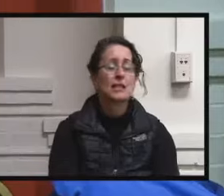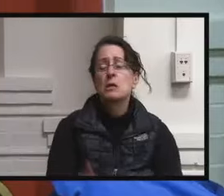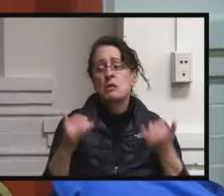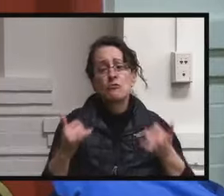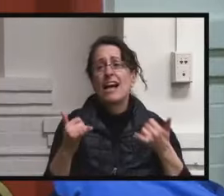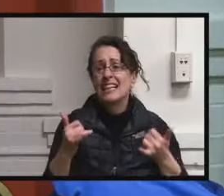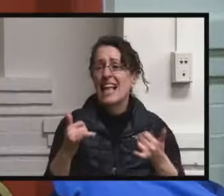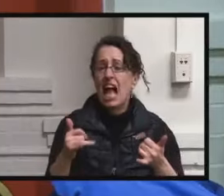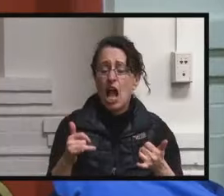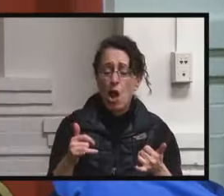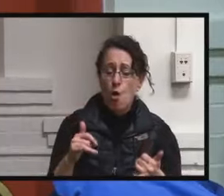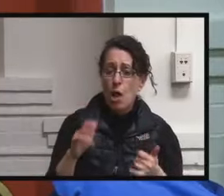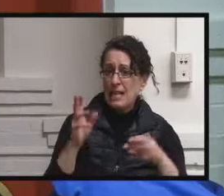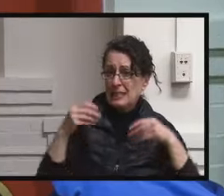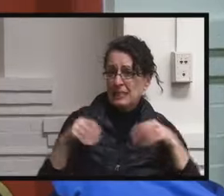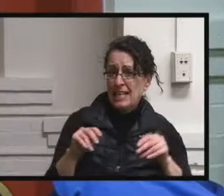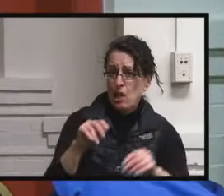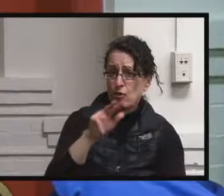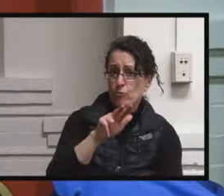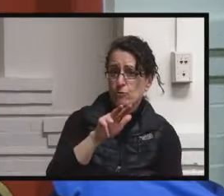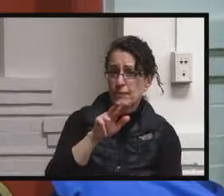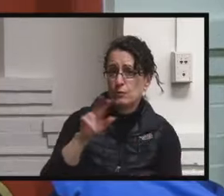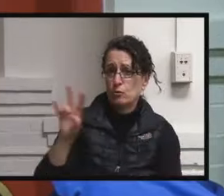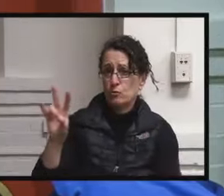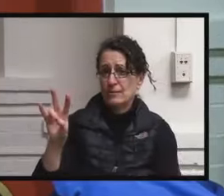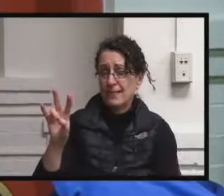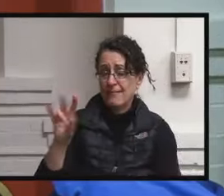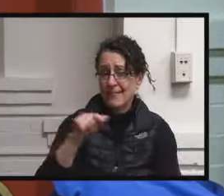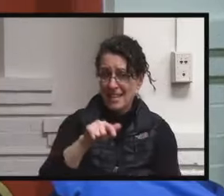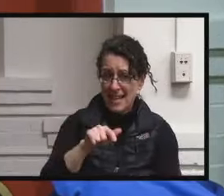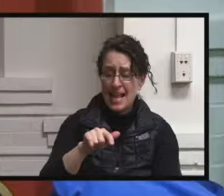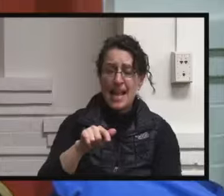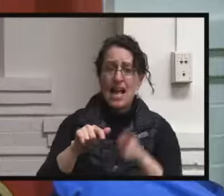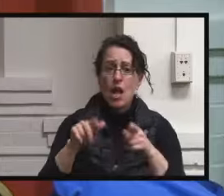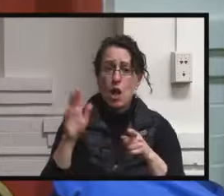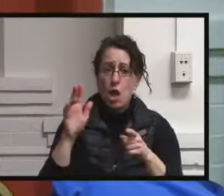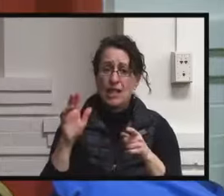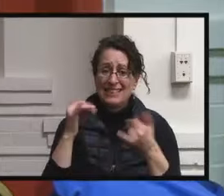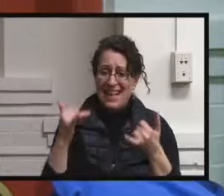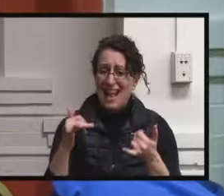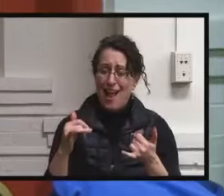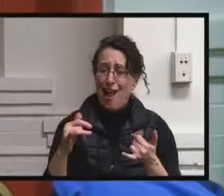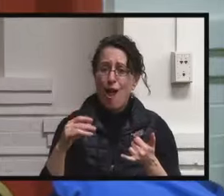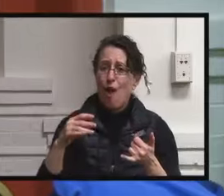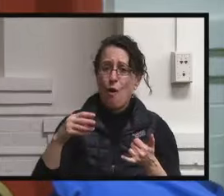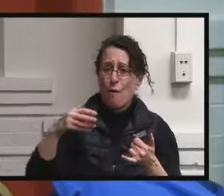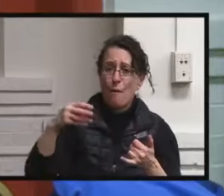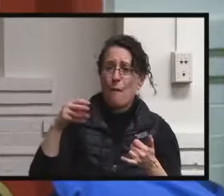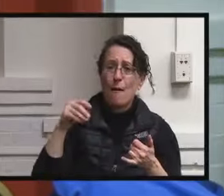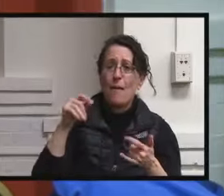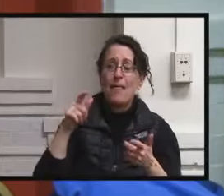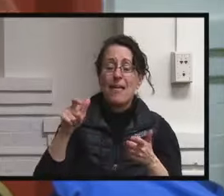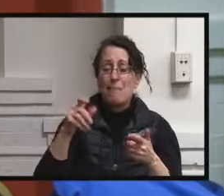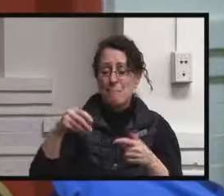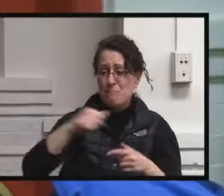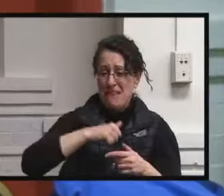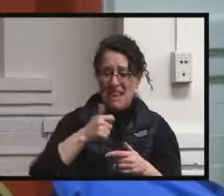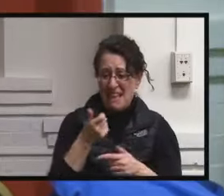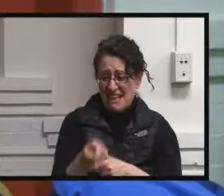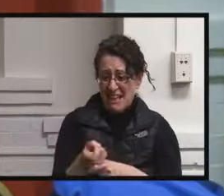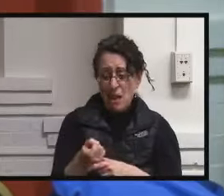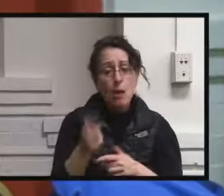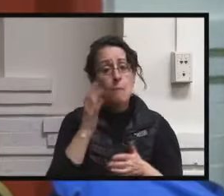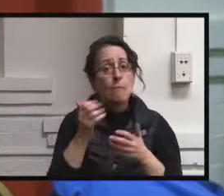could be back up. Right. We don't want to have to worry about changing people's behaviors, right, too many times. So by allowing 3 through 7s to still be